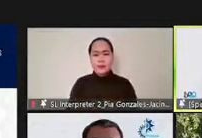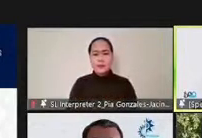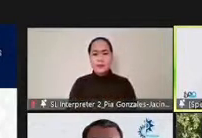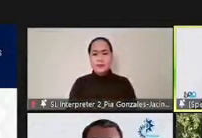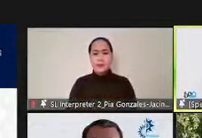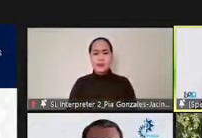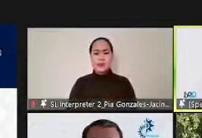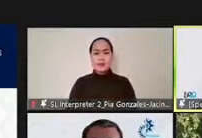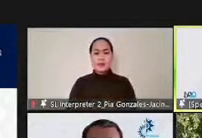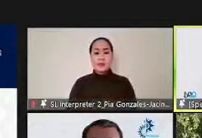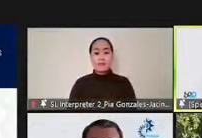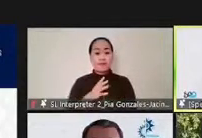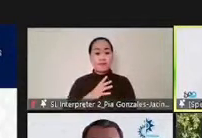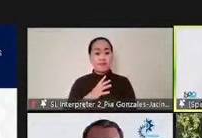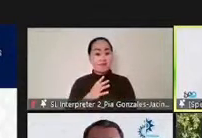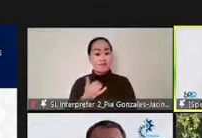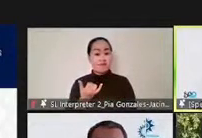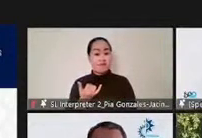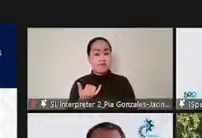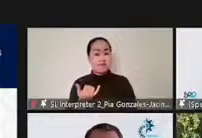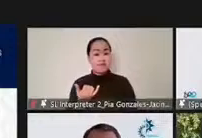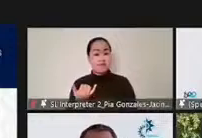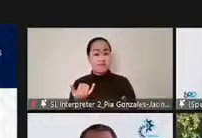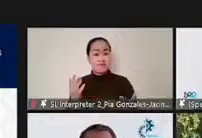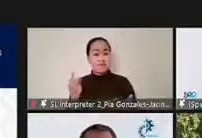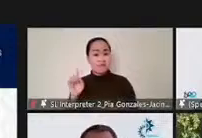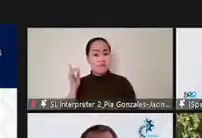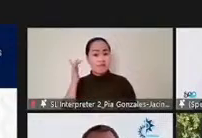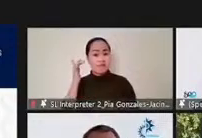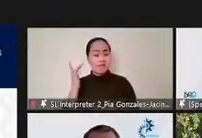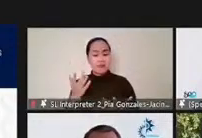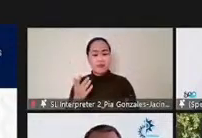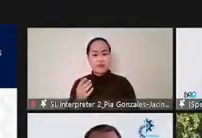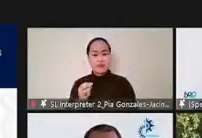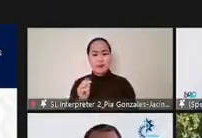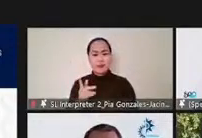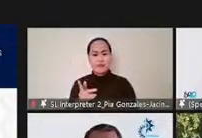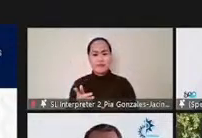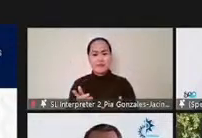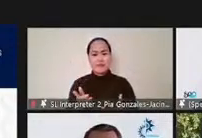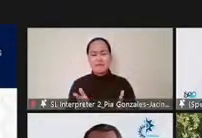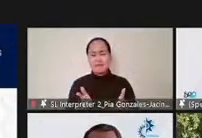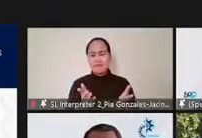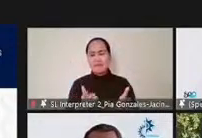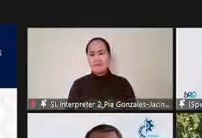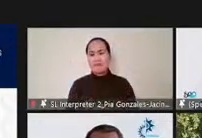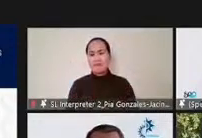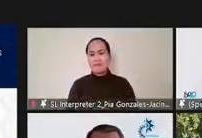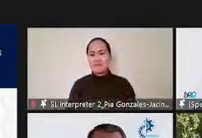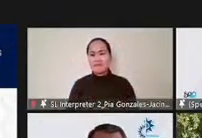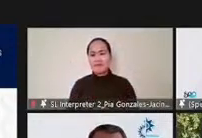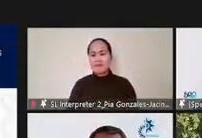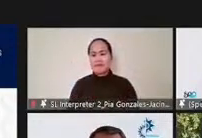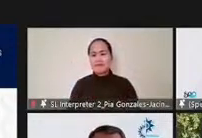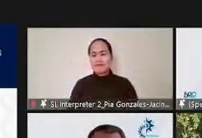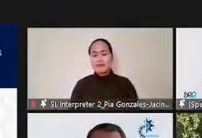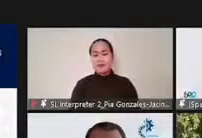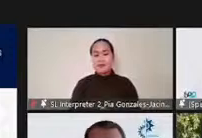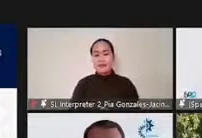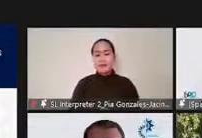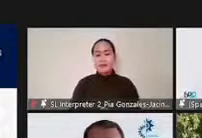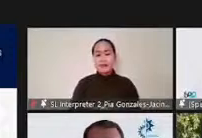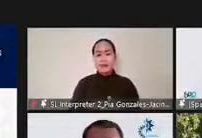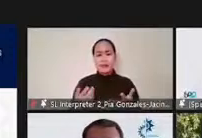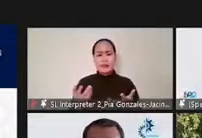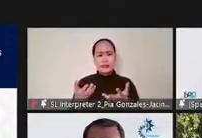Sige po, are we good na? The audio? Okay. Yes, apo. Apo. Si Ma'am Tem is here with me. They want to know